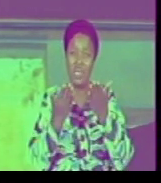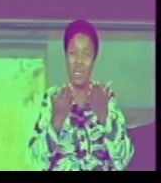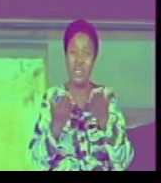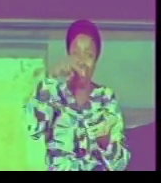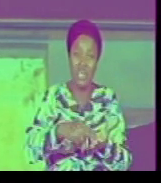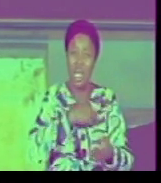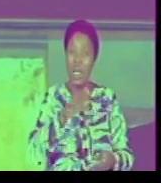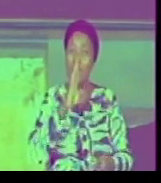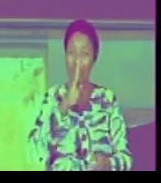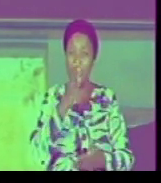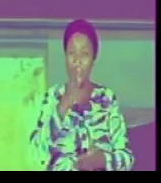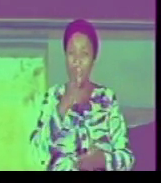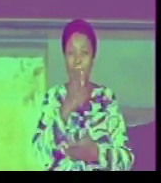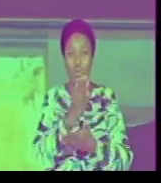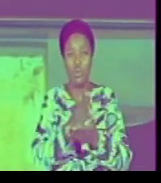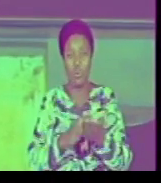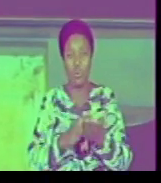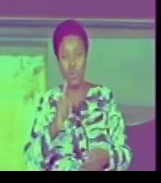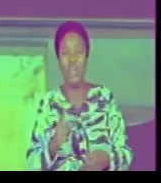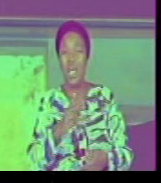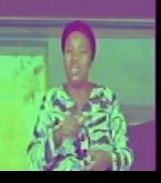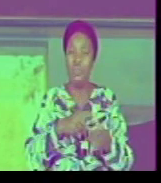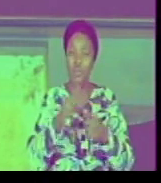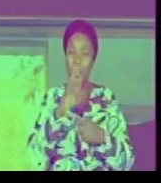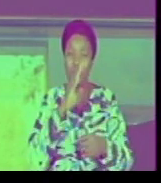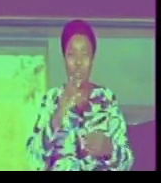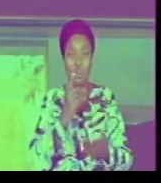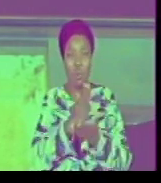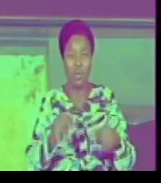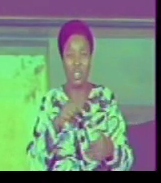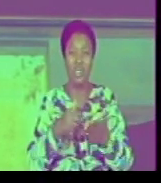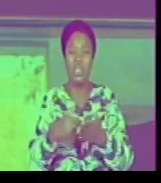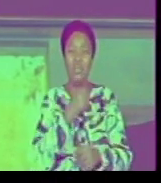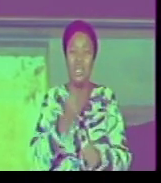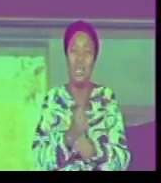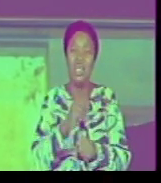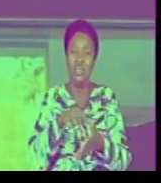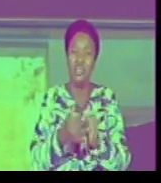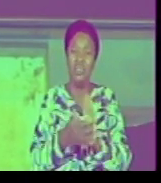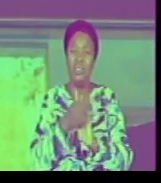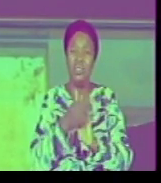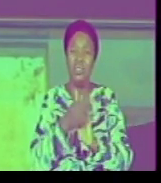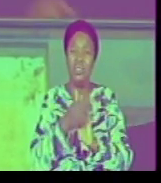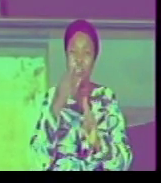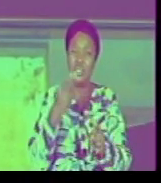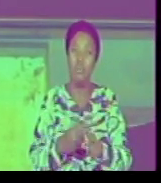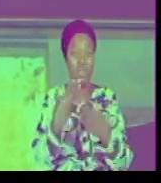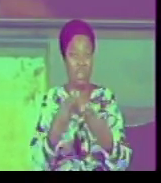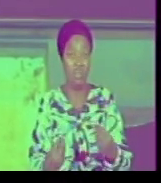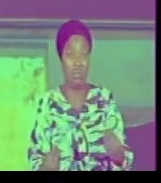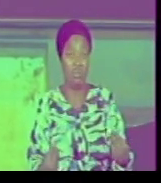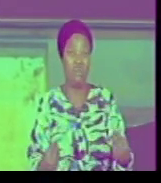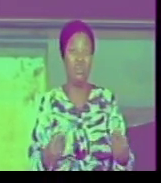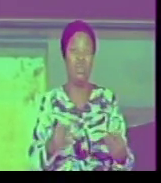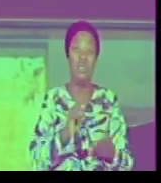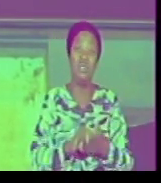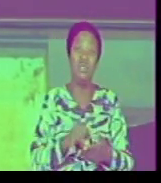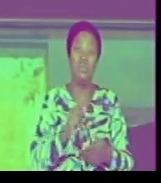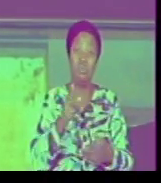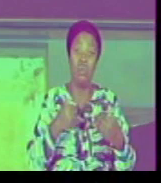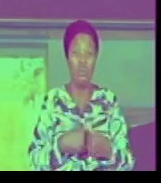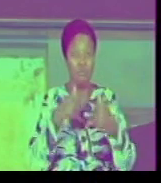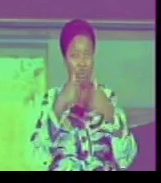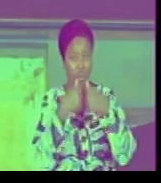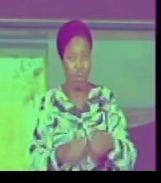be that somebody in Jesus' name. All the ground you have lost, you will recover this